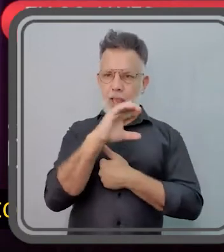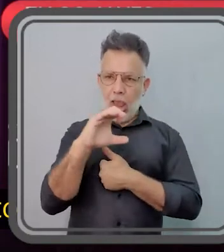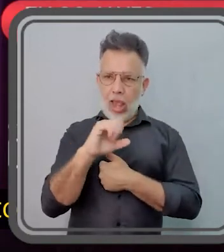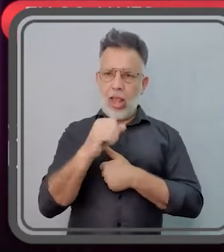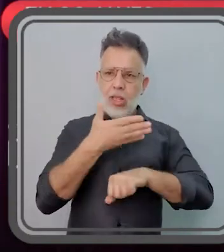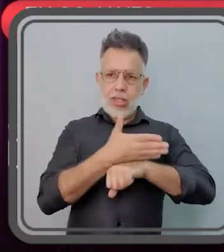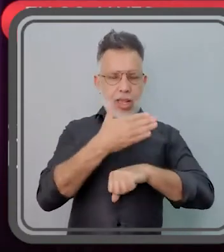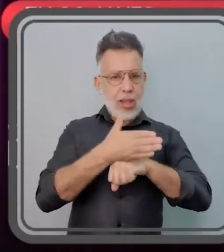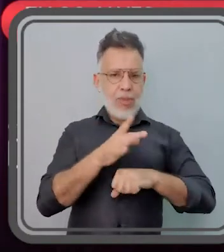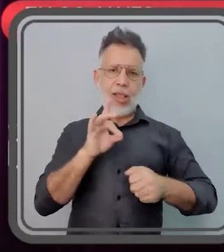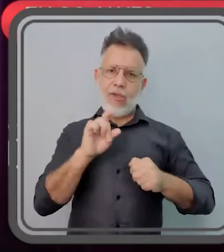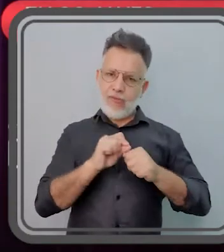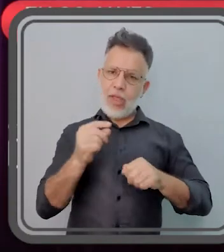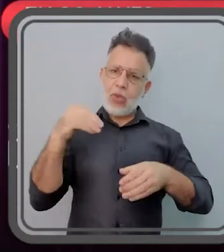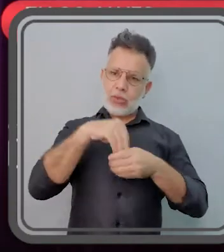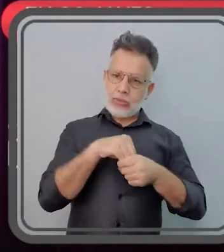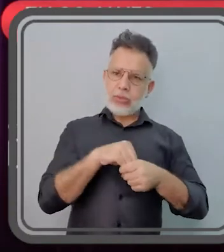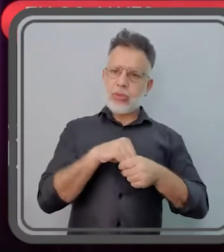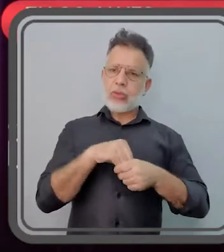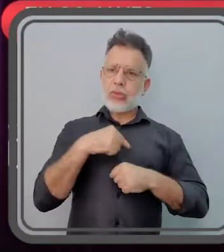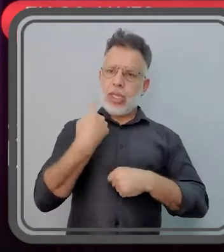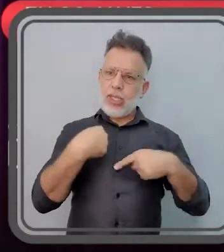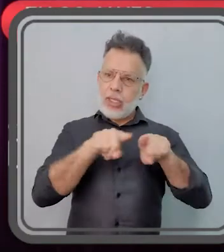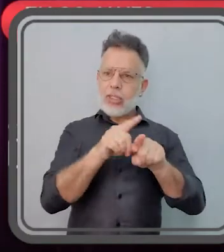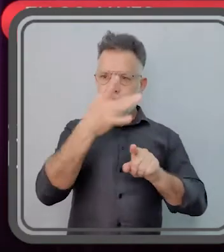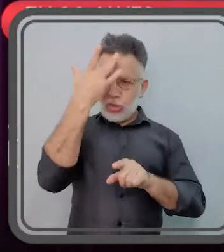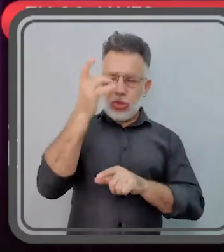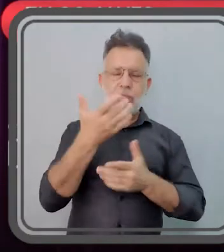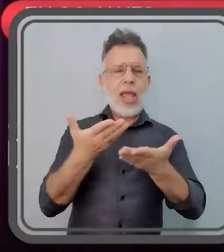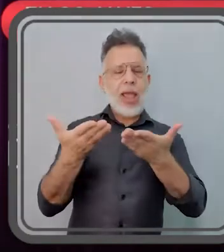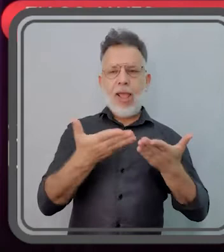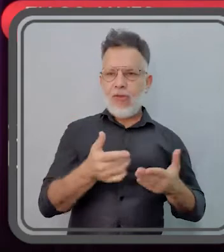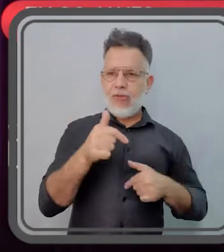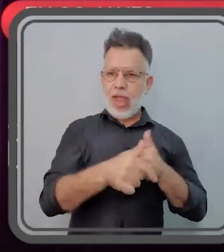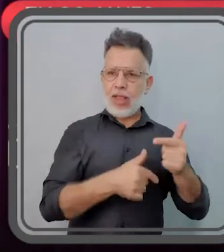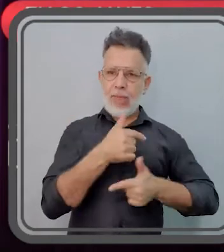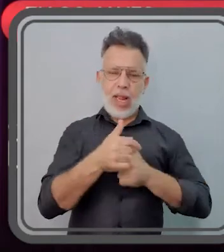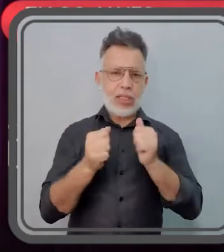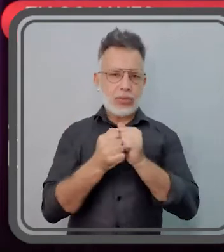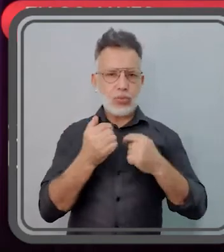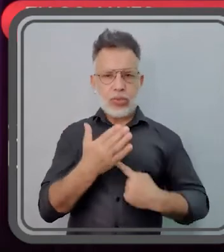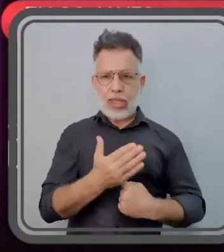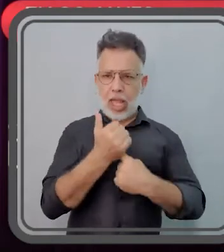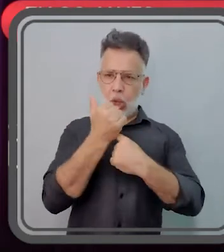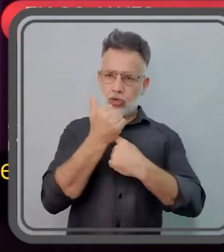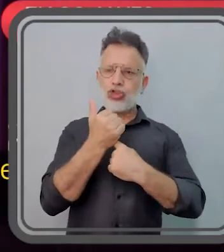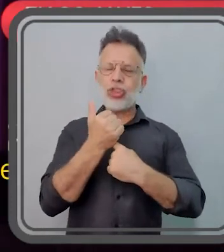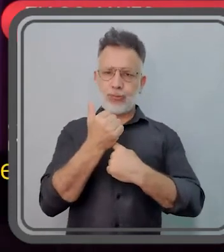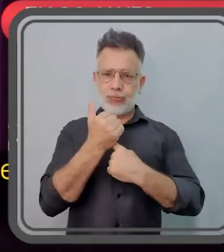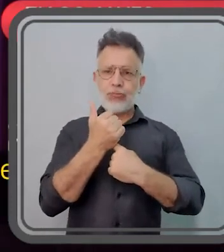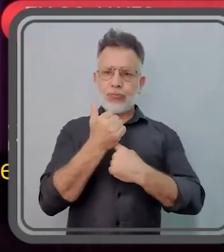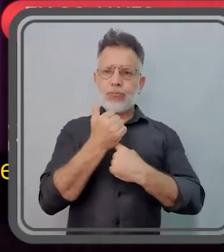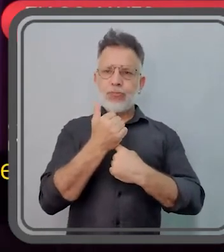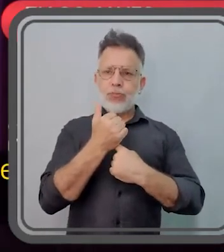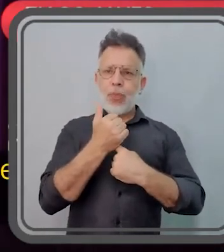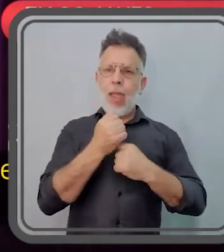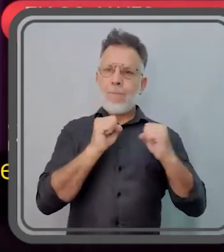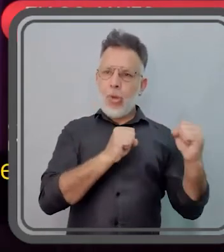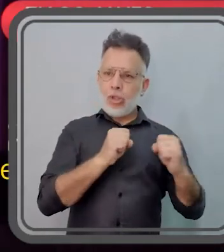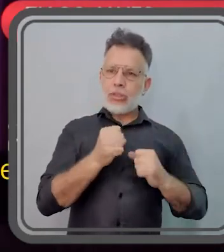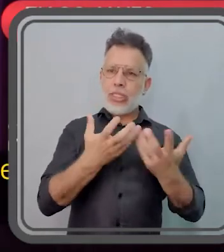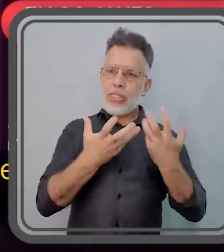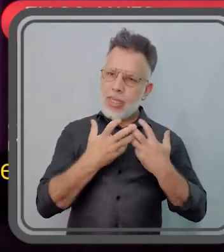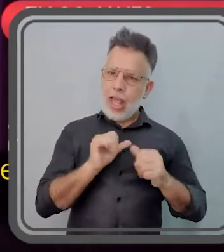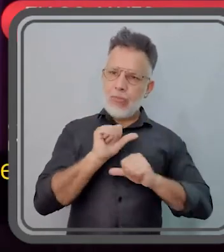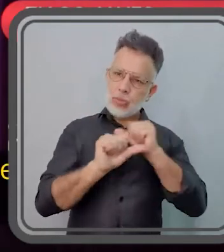within TCS, right? So people who have come to us working on technology A can, if they want, move